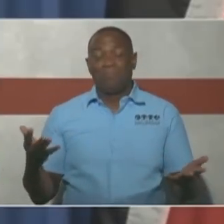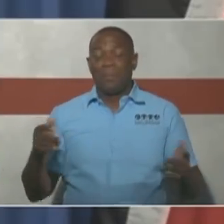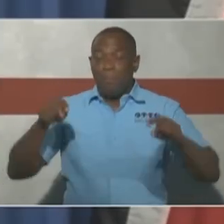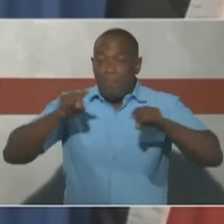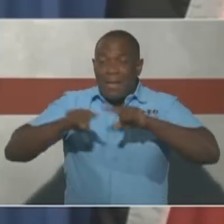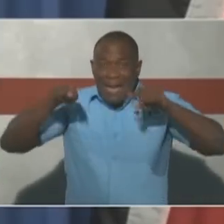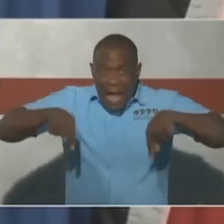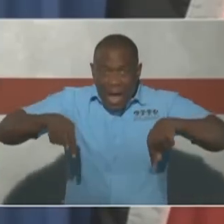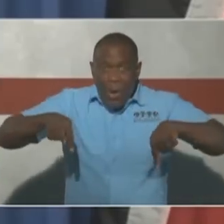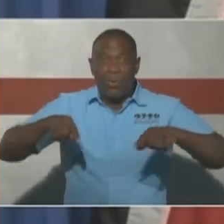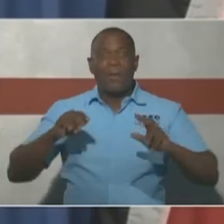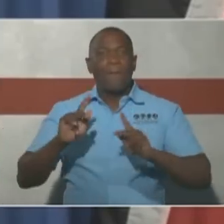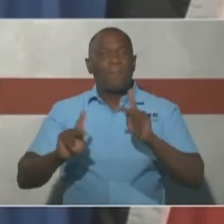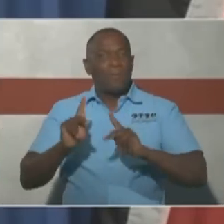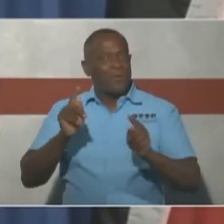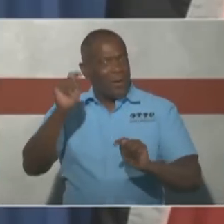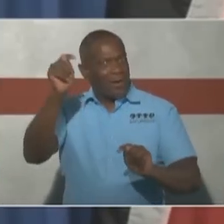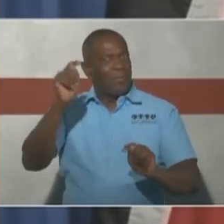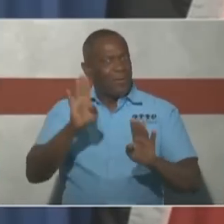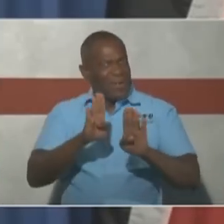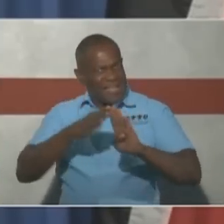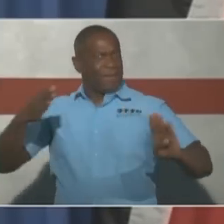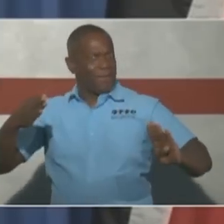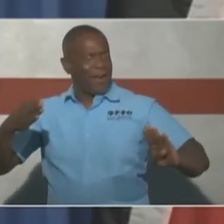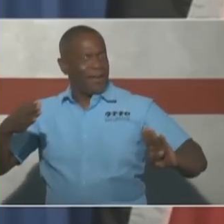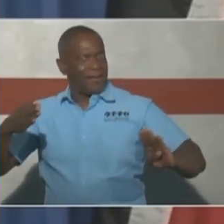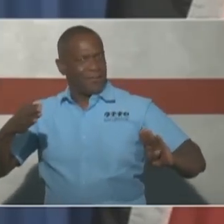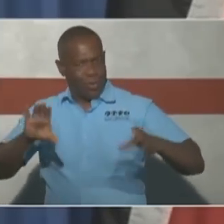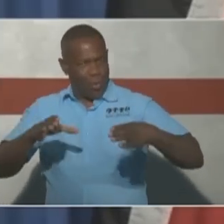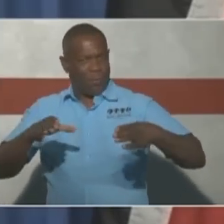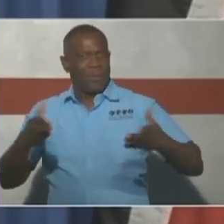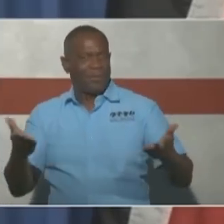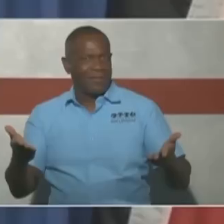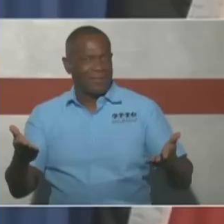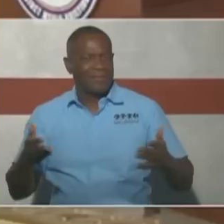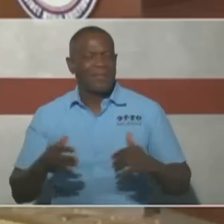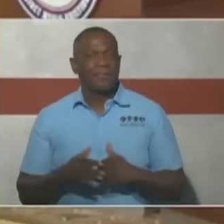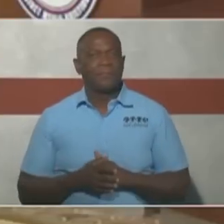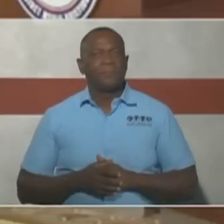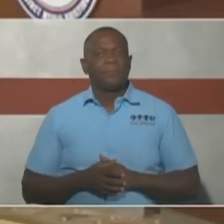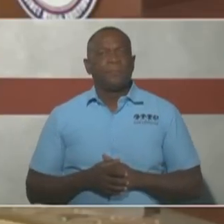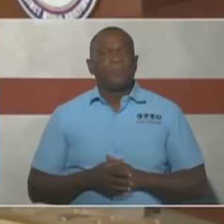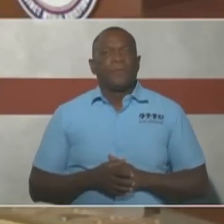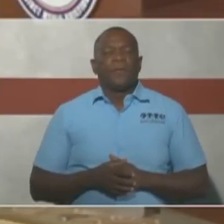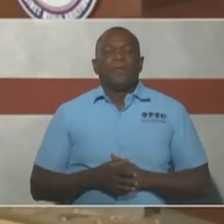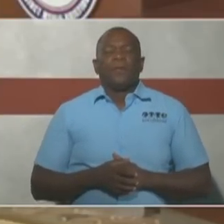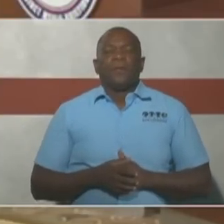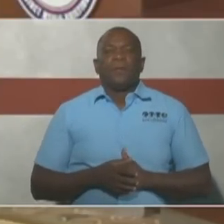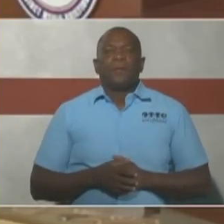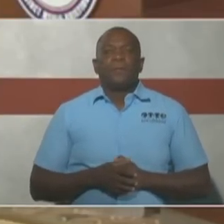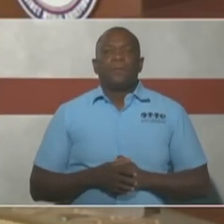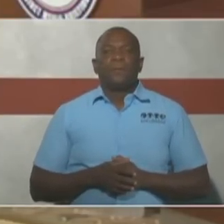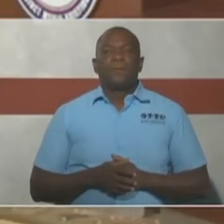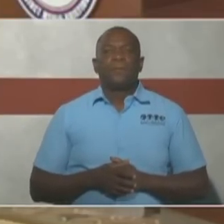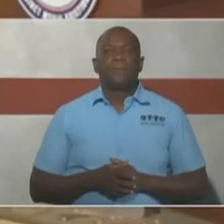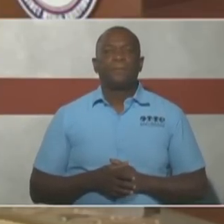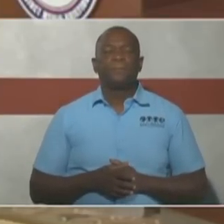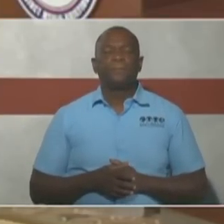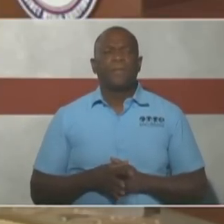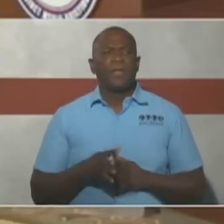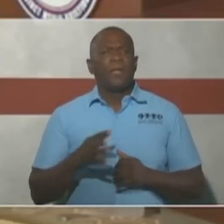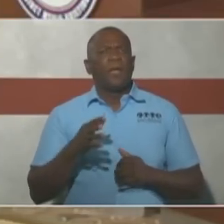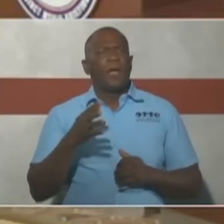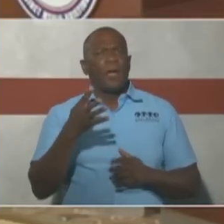depends on what we're dealing with. After Carnival 2020, we were dealing with a different situation. Remember 2020, we were an